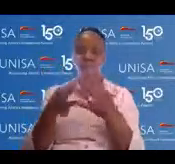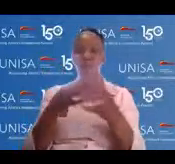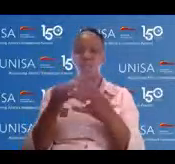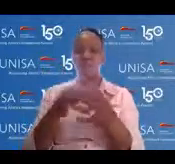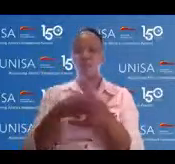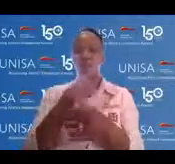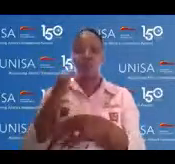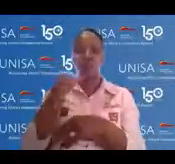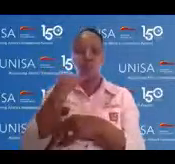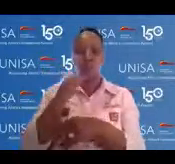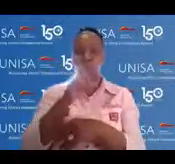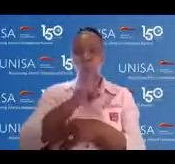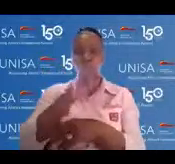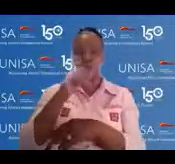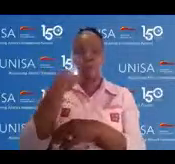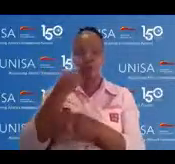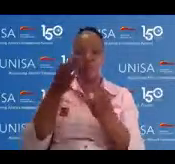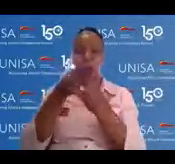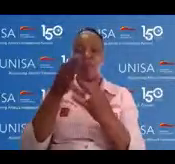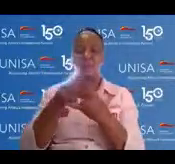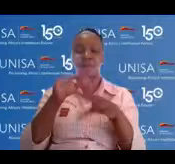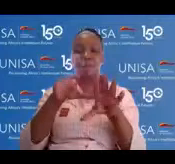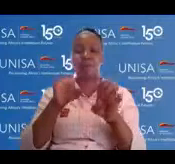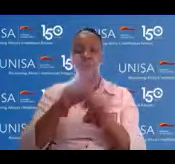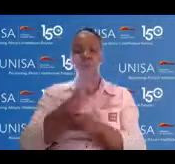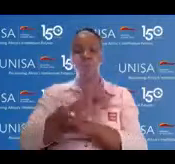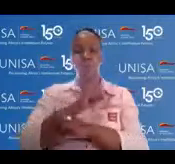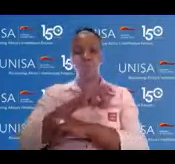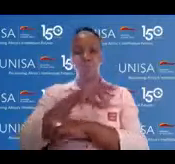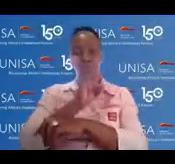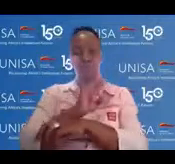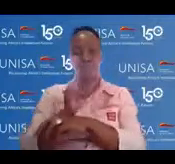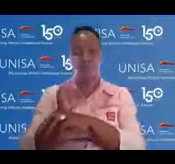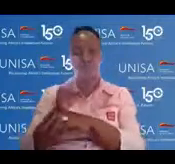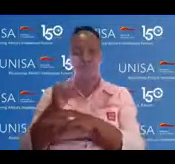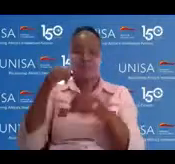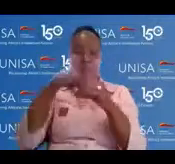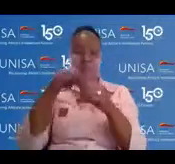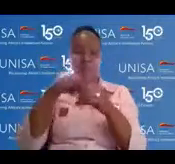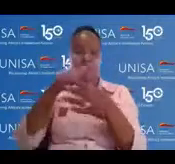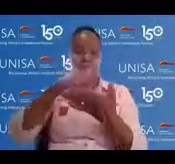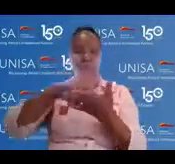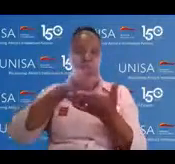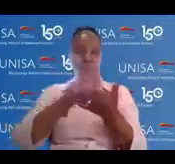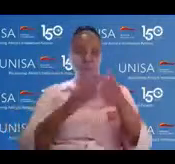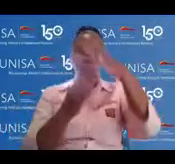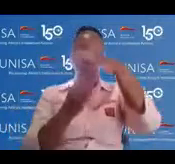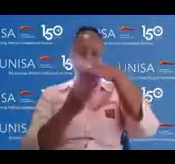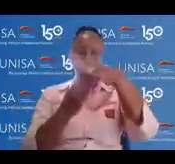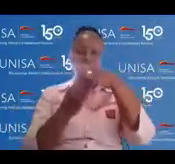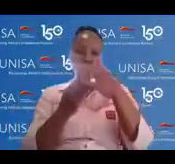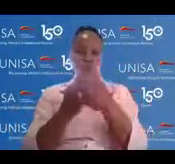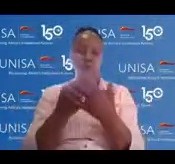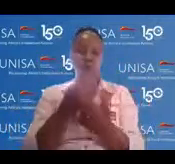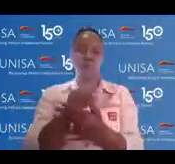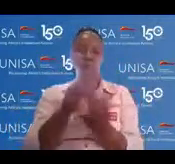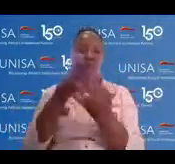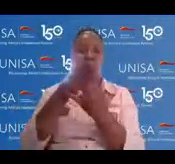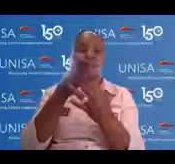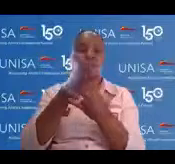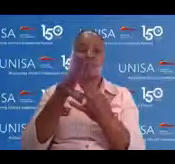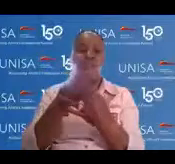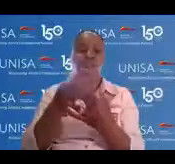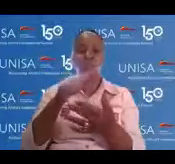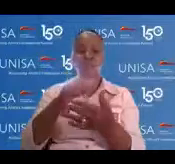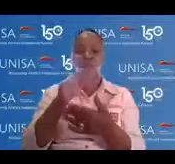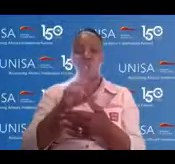well, use the browser in the app. You'll see here at the top, Access Browser. And you can also view